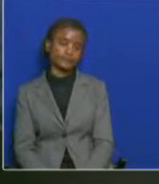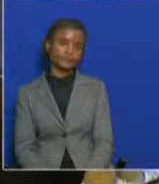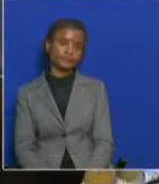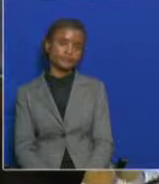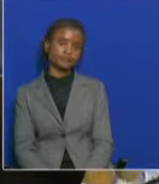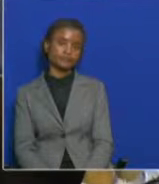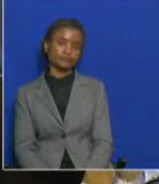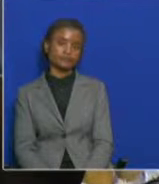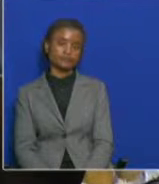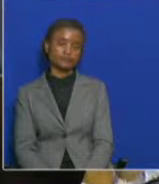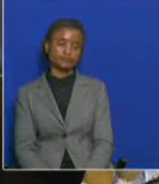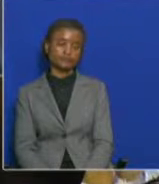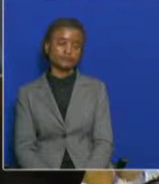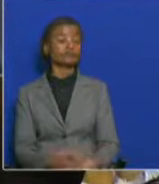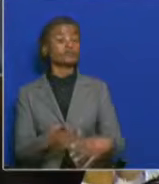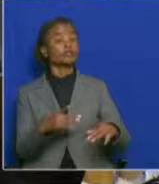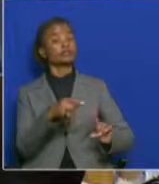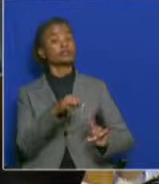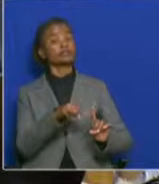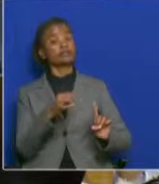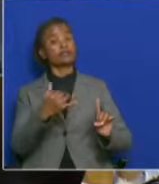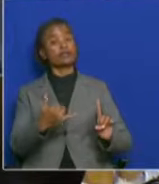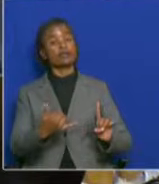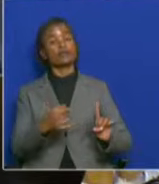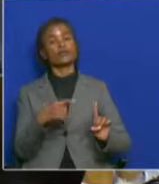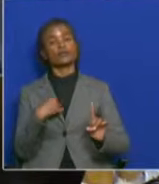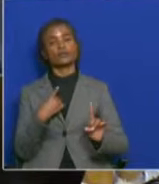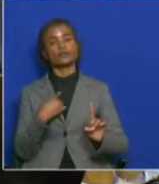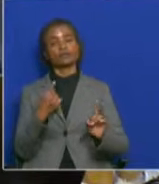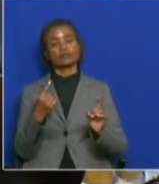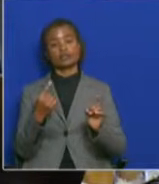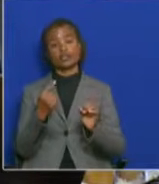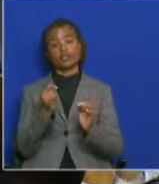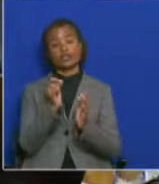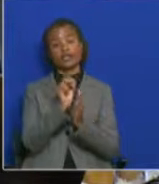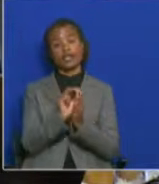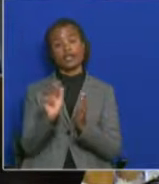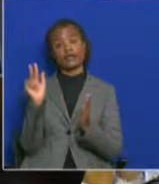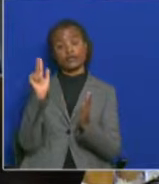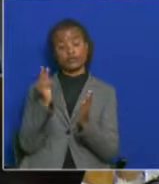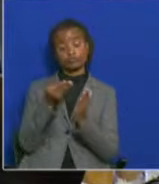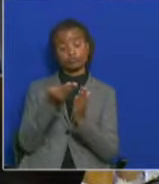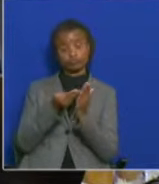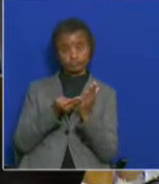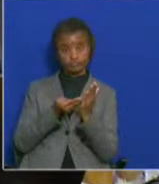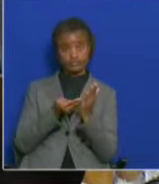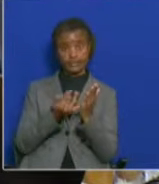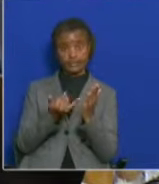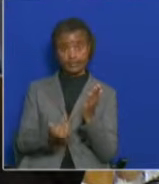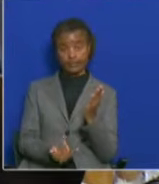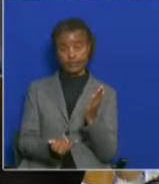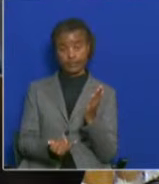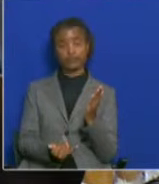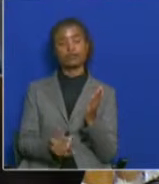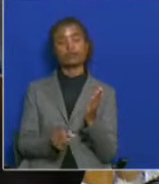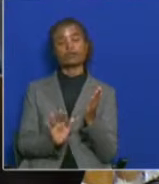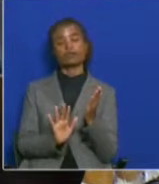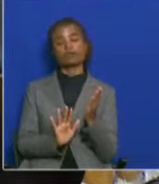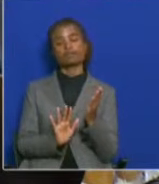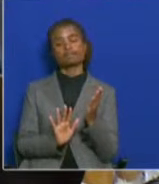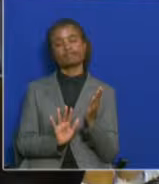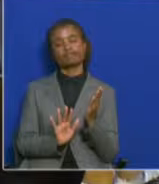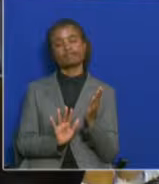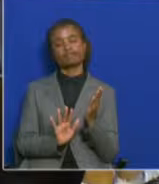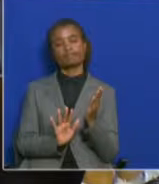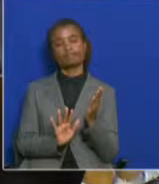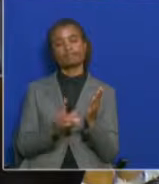Chair, I'm going to go to the affidavit itself, but can I first just summarize